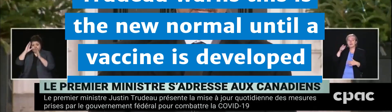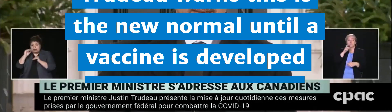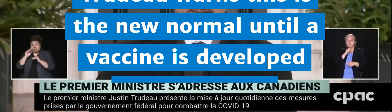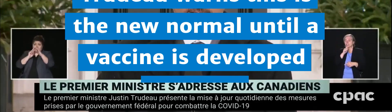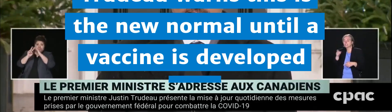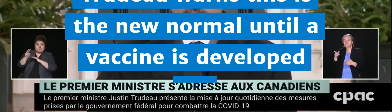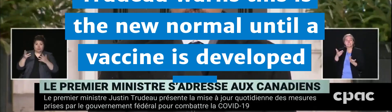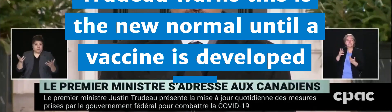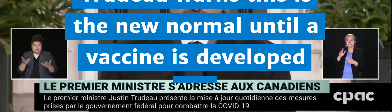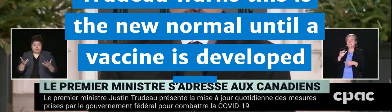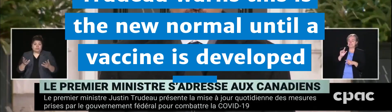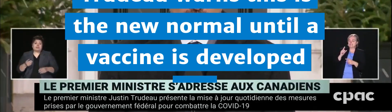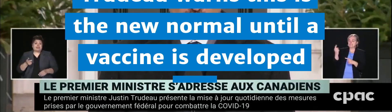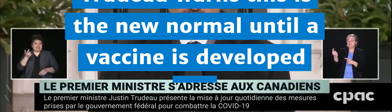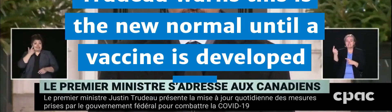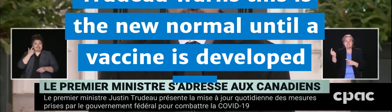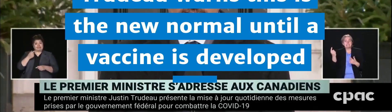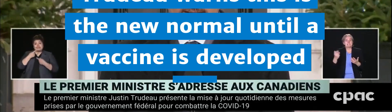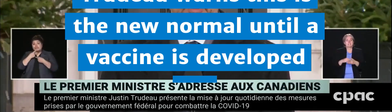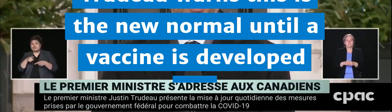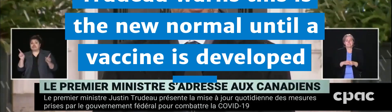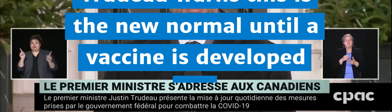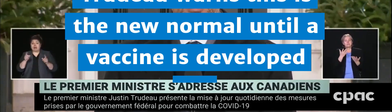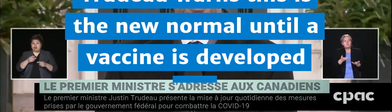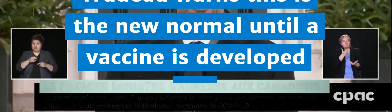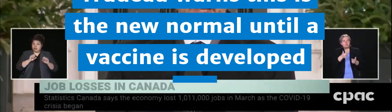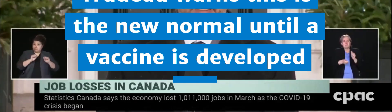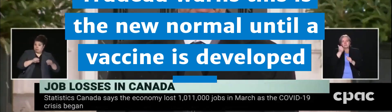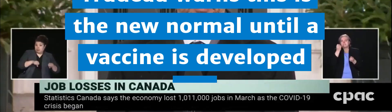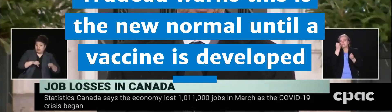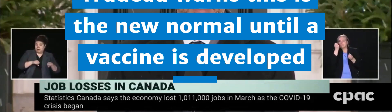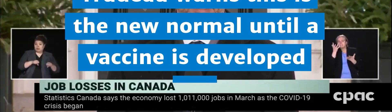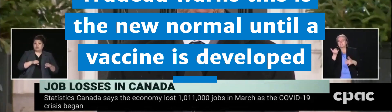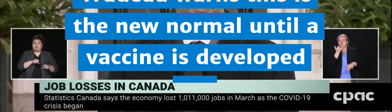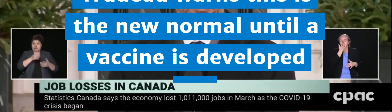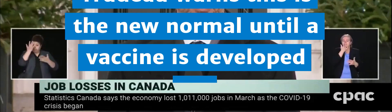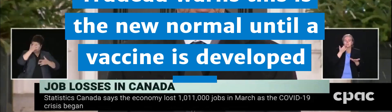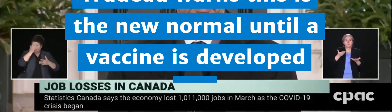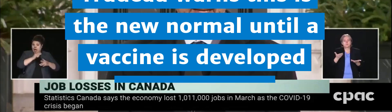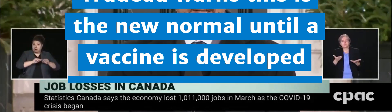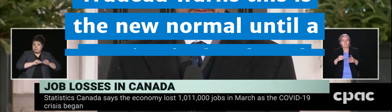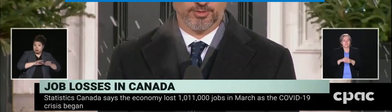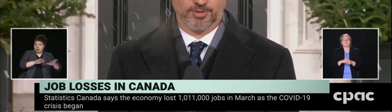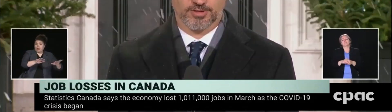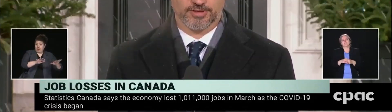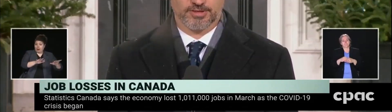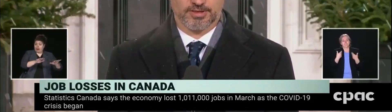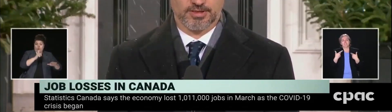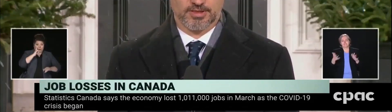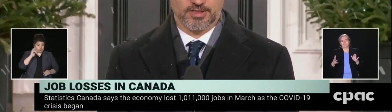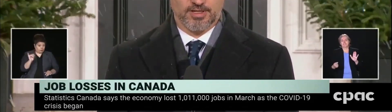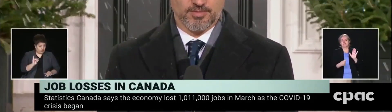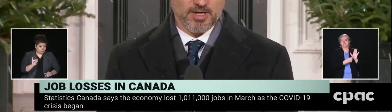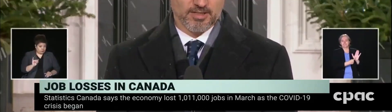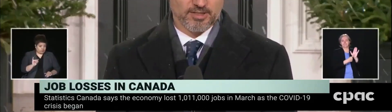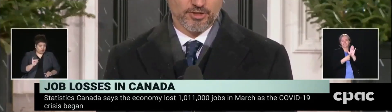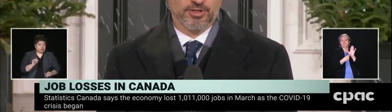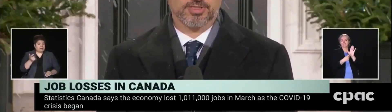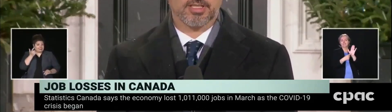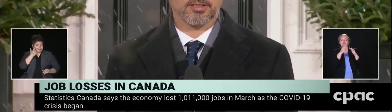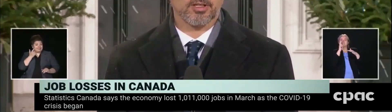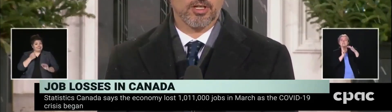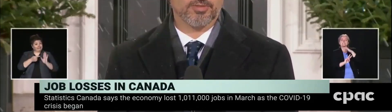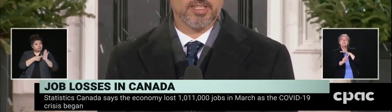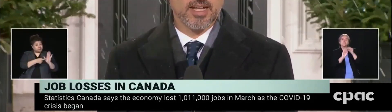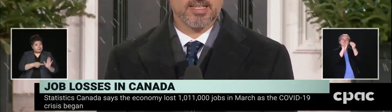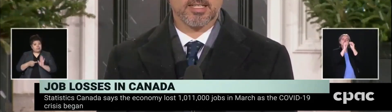Earlier today, we released our modeling on how we think this pandemic might unfold. The modeling shows